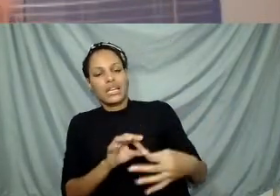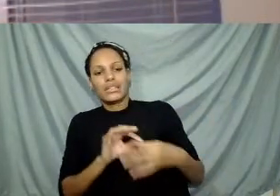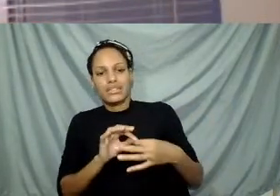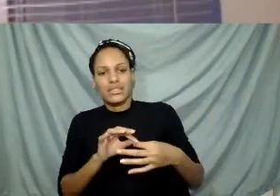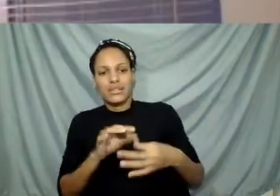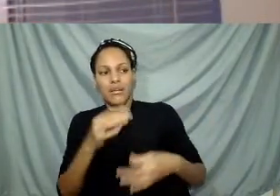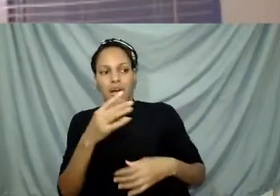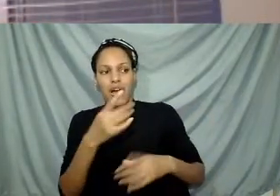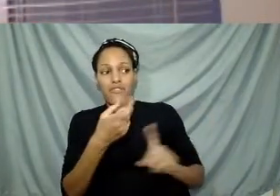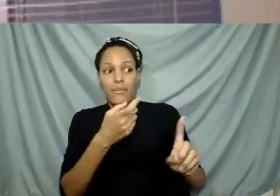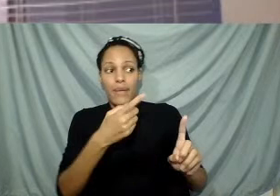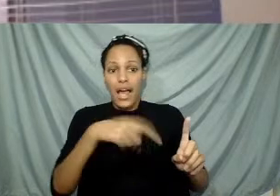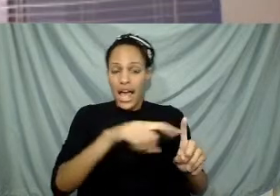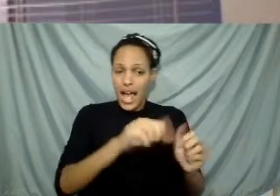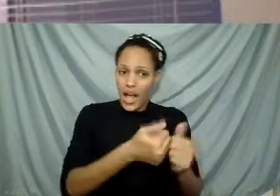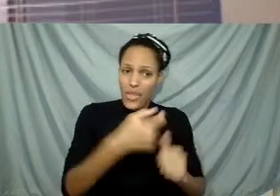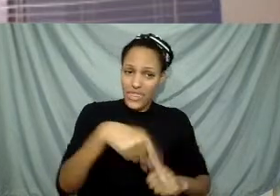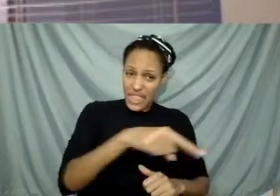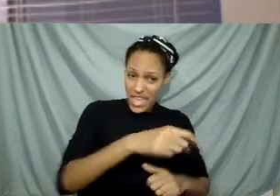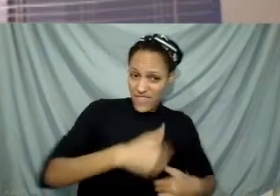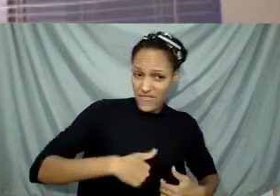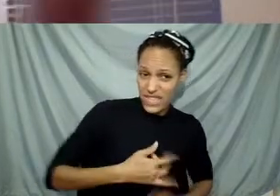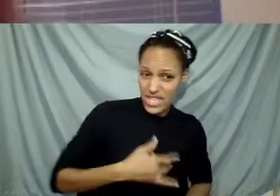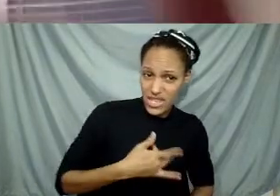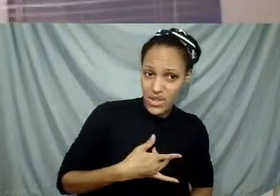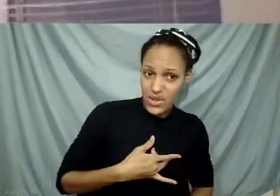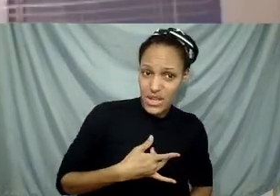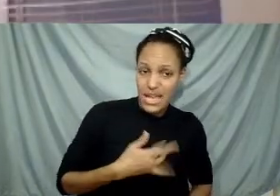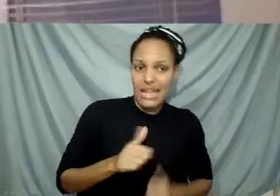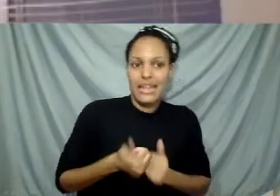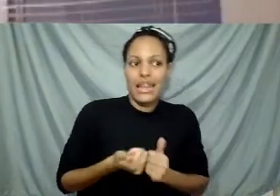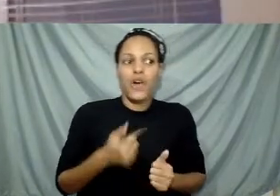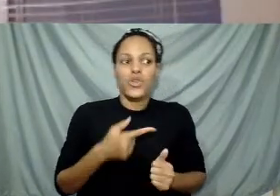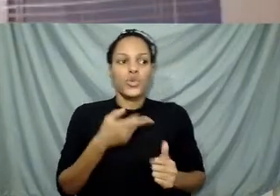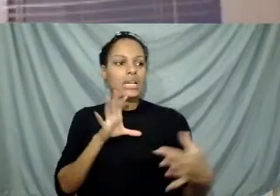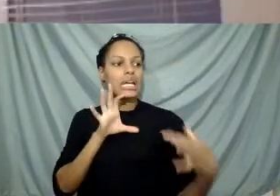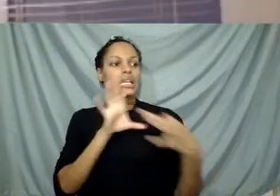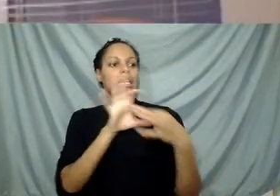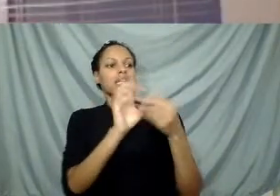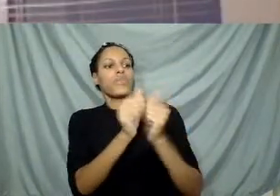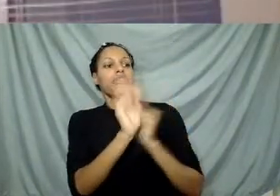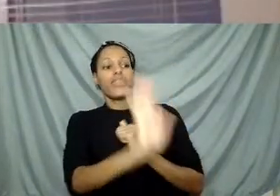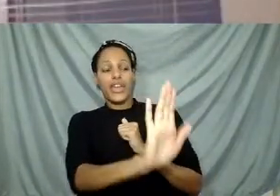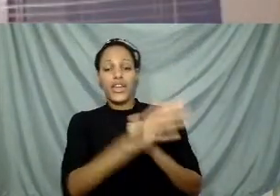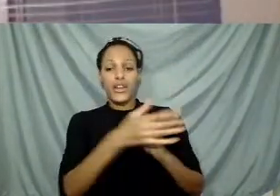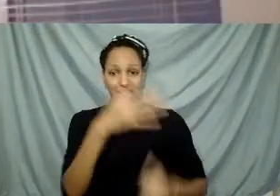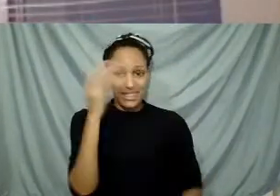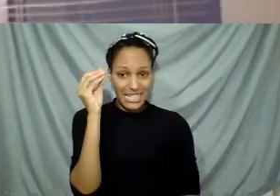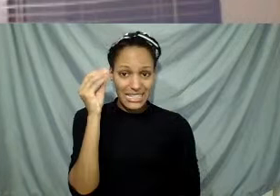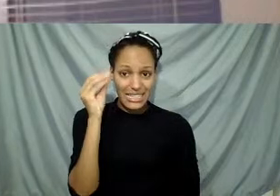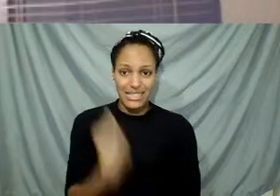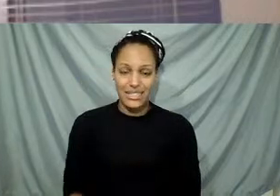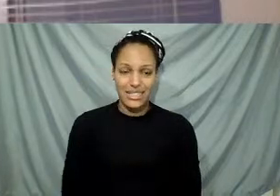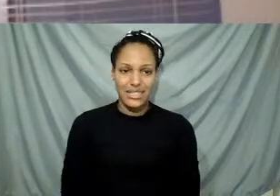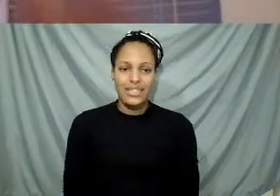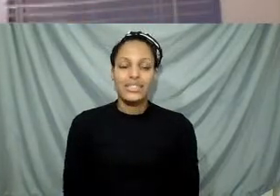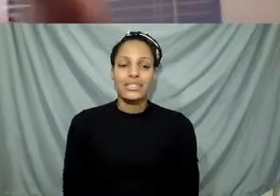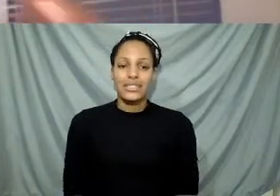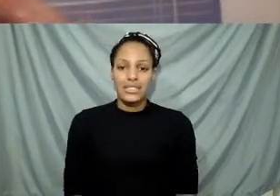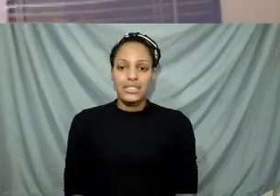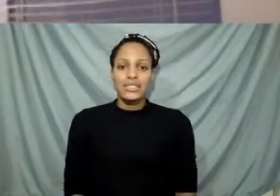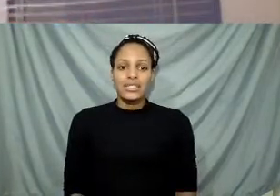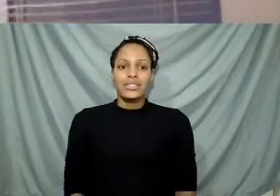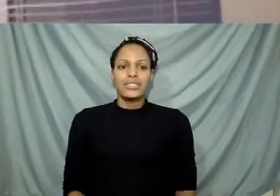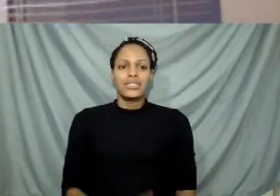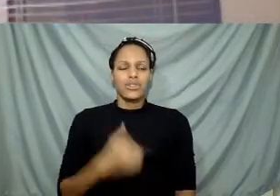feel and how you aligned with their thinking, essentially. So once I